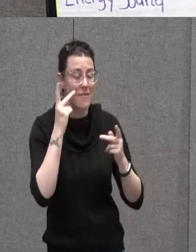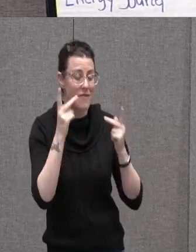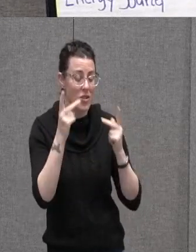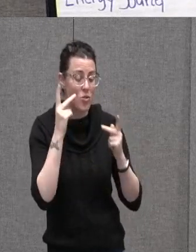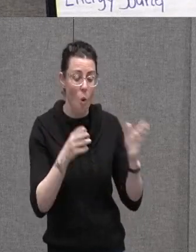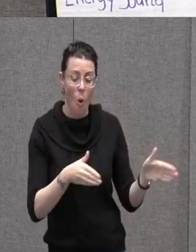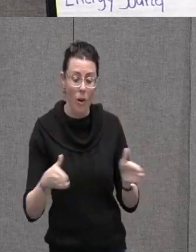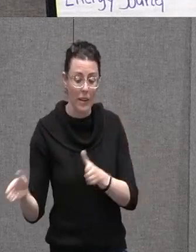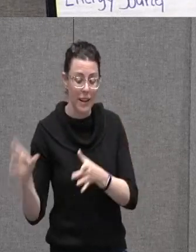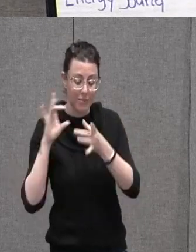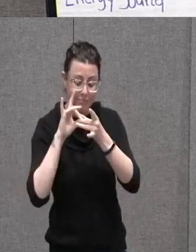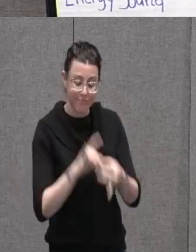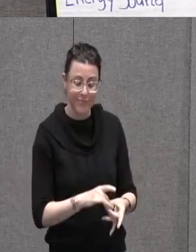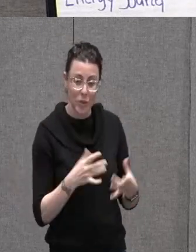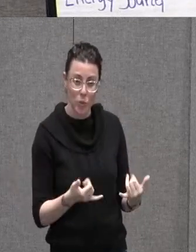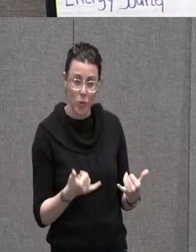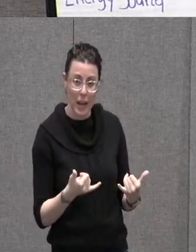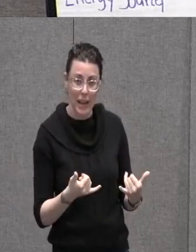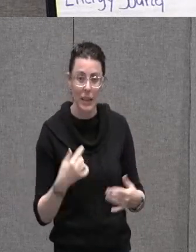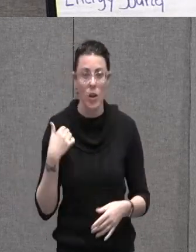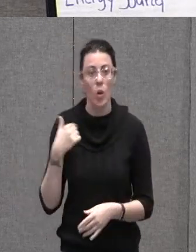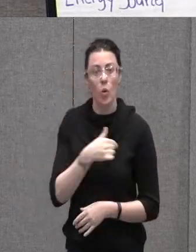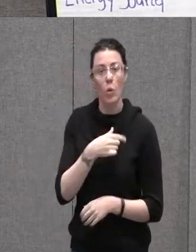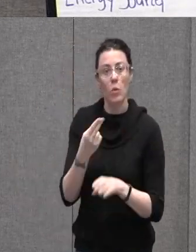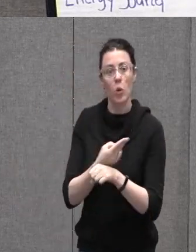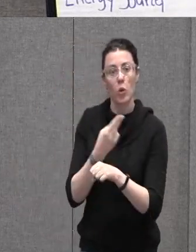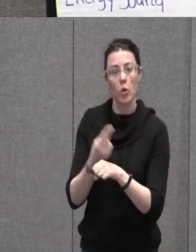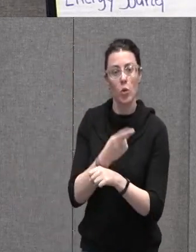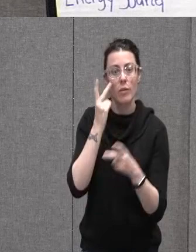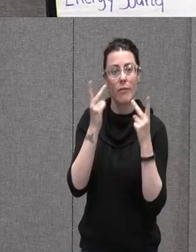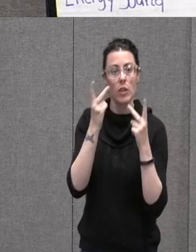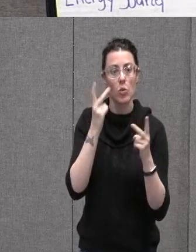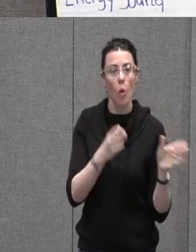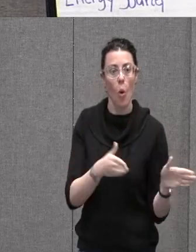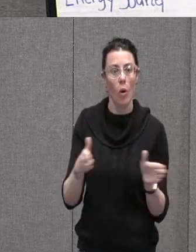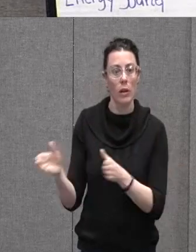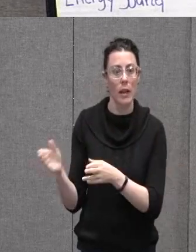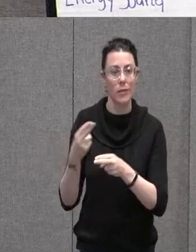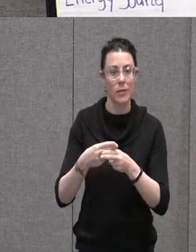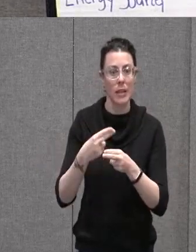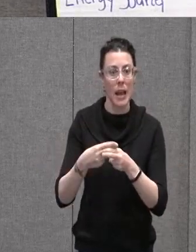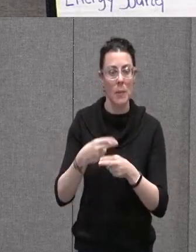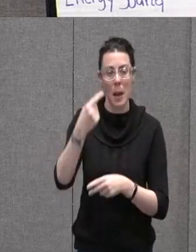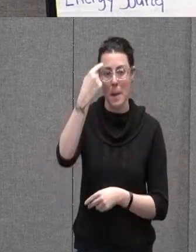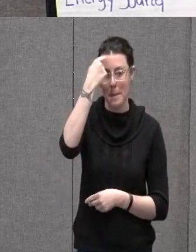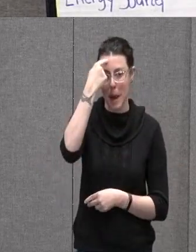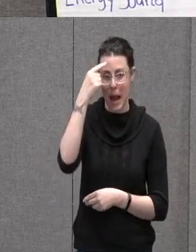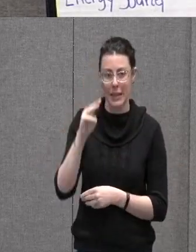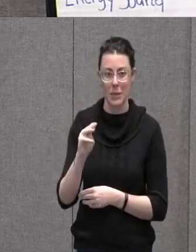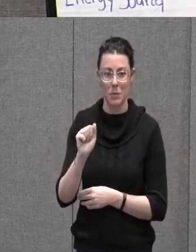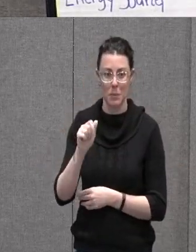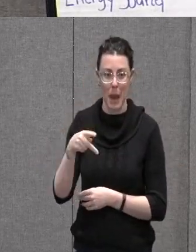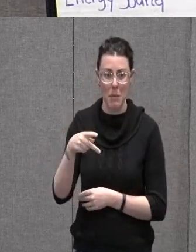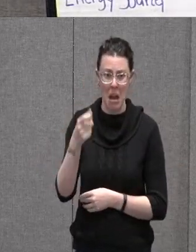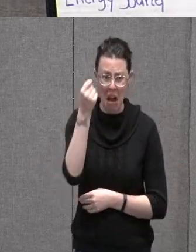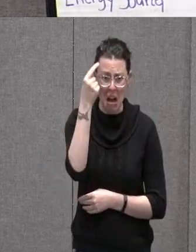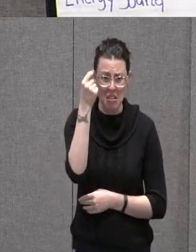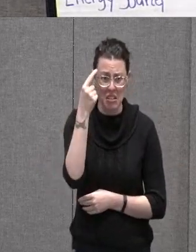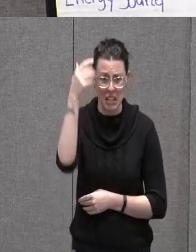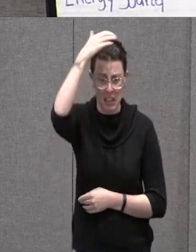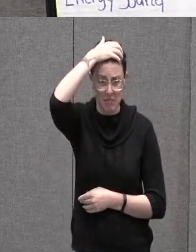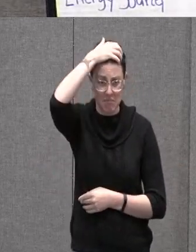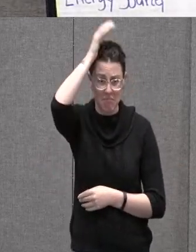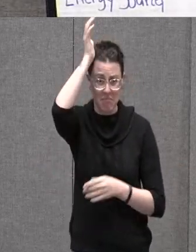specific visual organizer that's called a mind map. And it's not a map of your brain, but it sounds